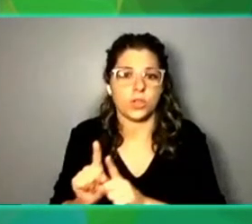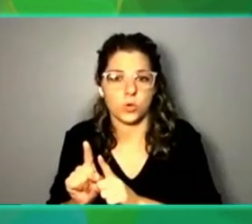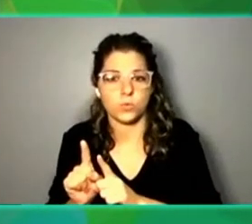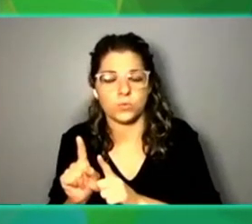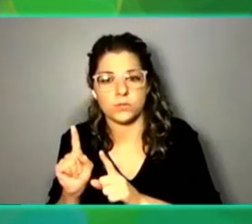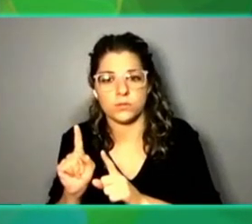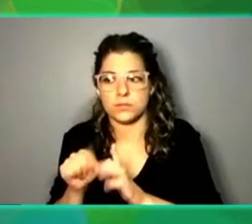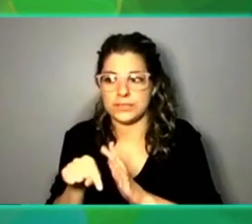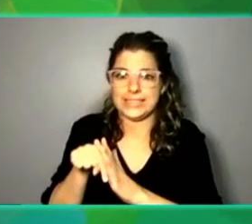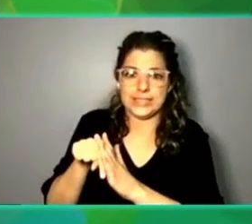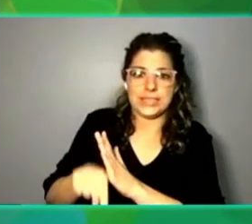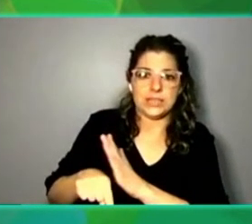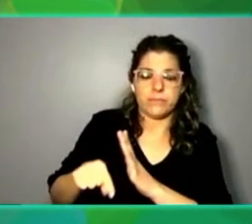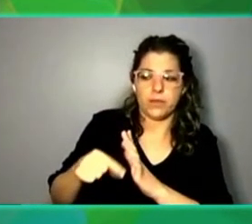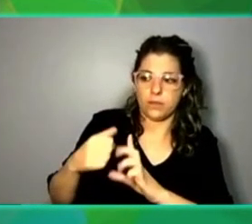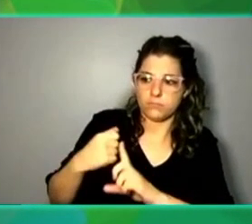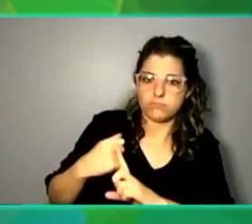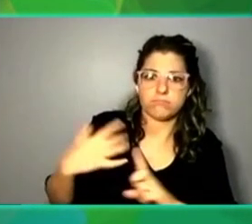deepen